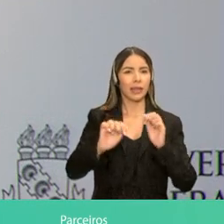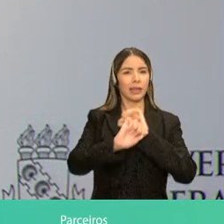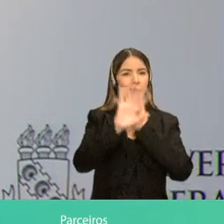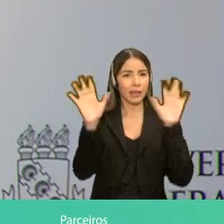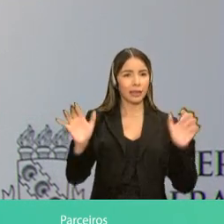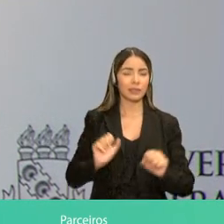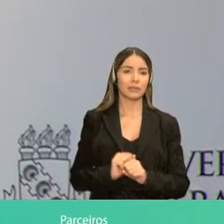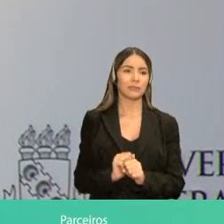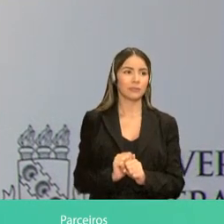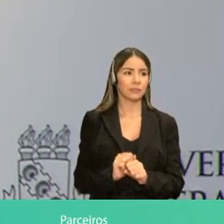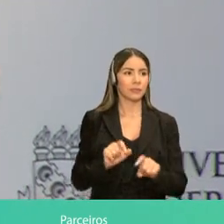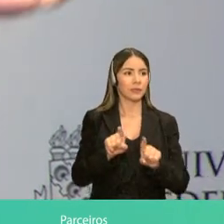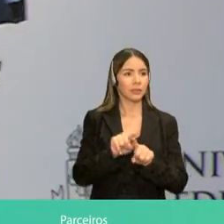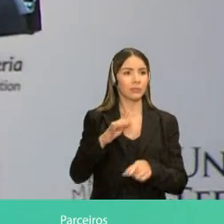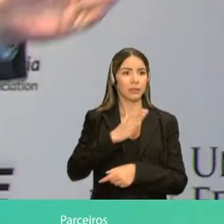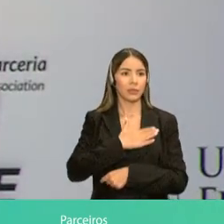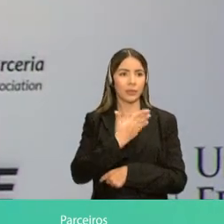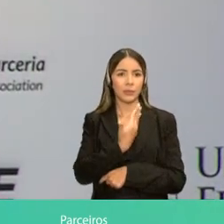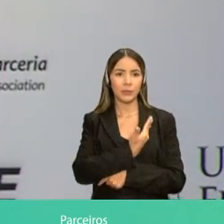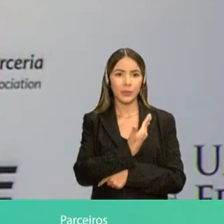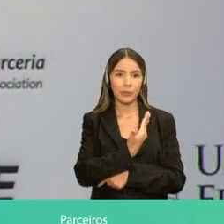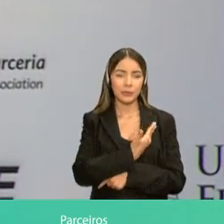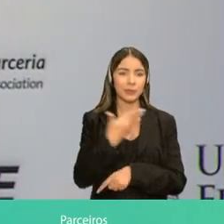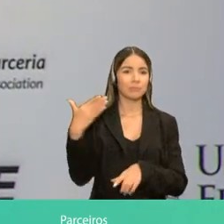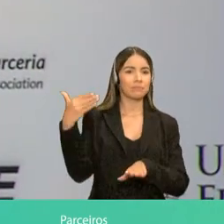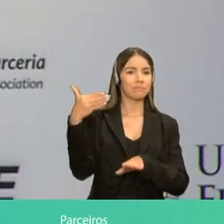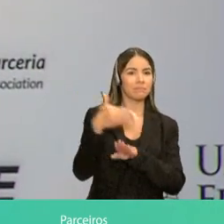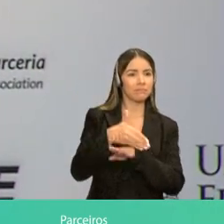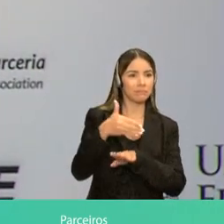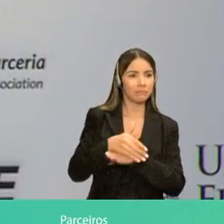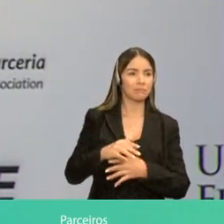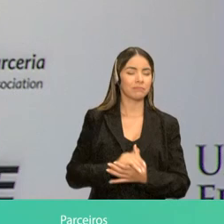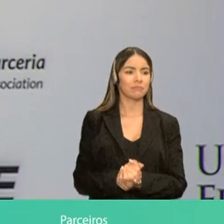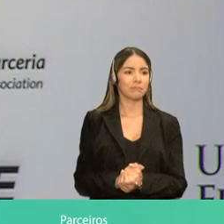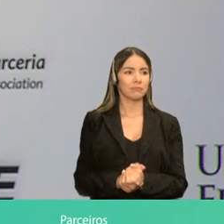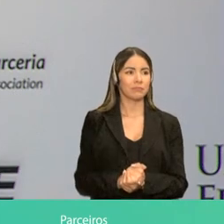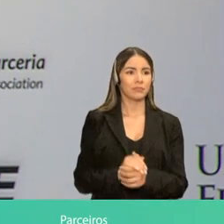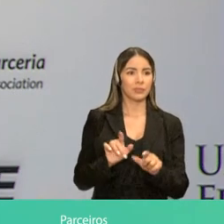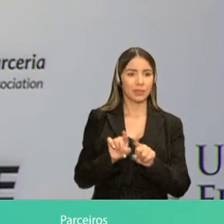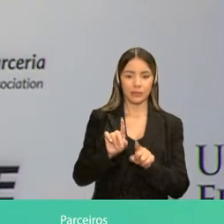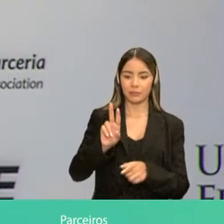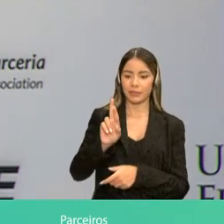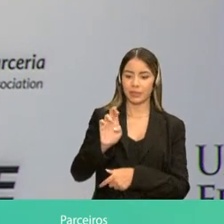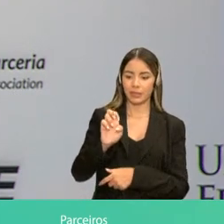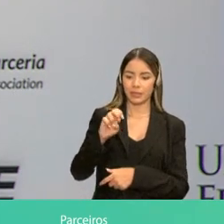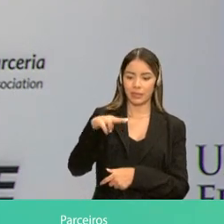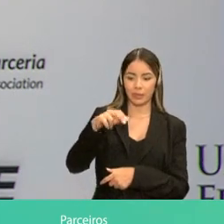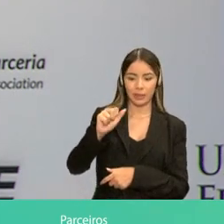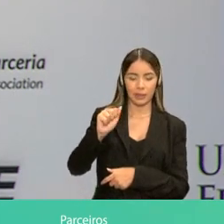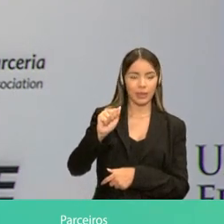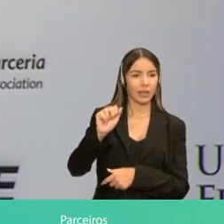CNI, my dear friend here, and Renata Ferrari. Welcome, Renata.